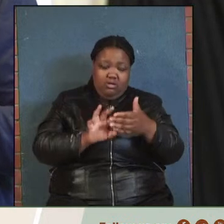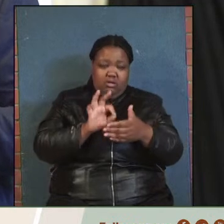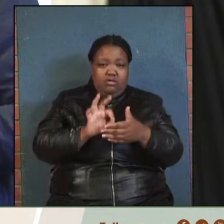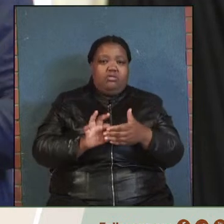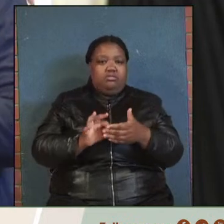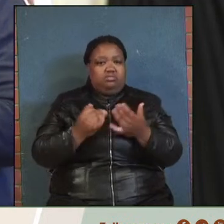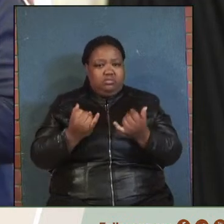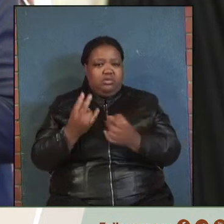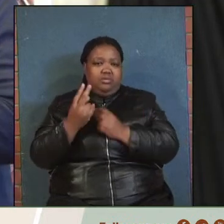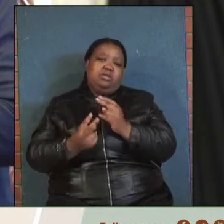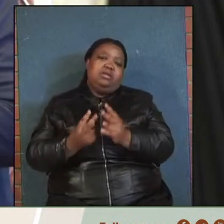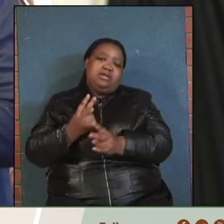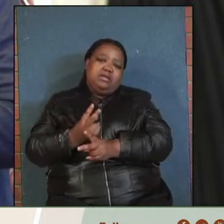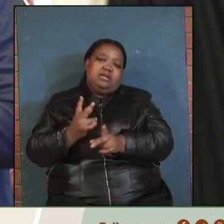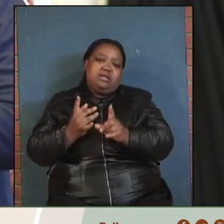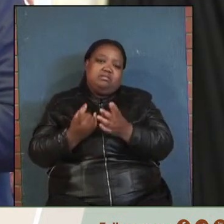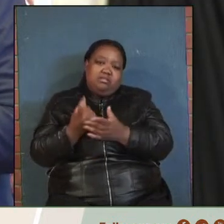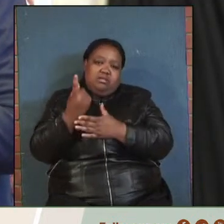voting.